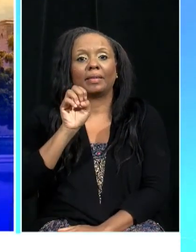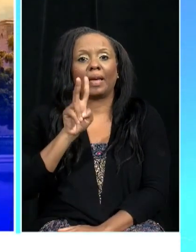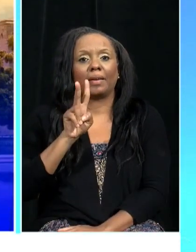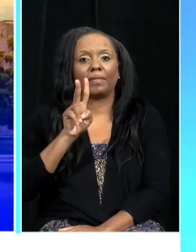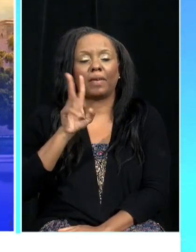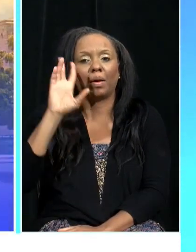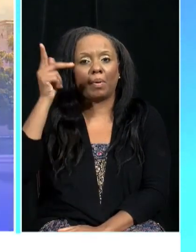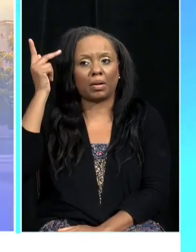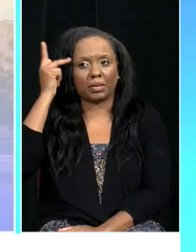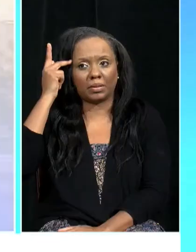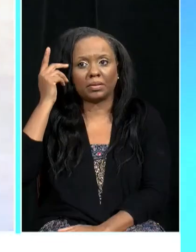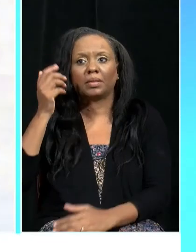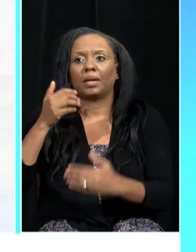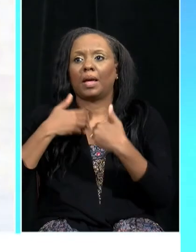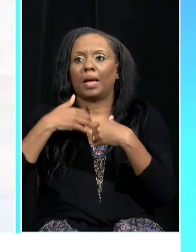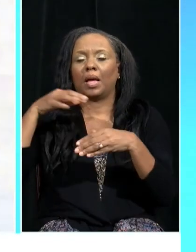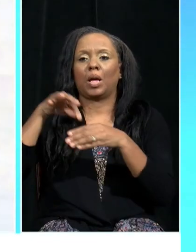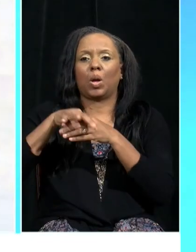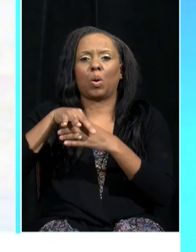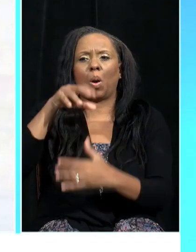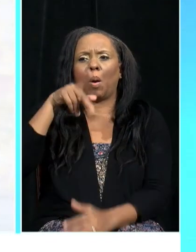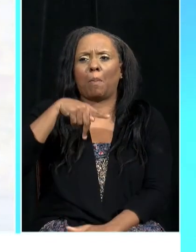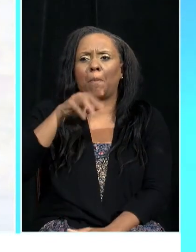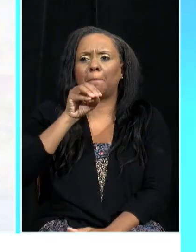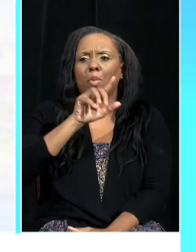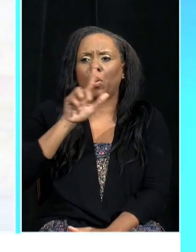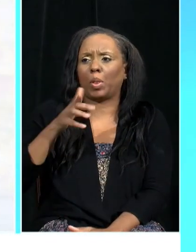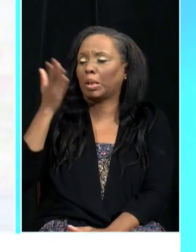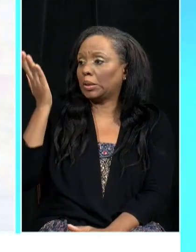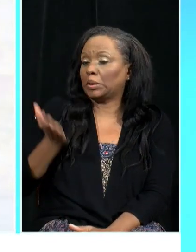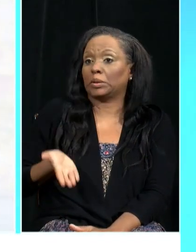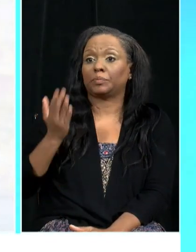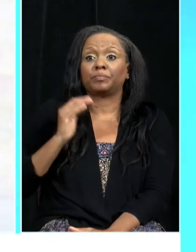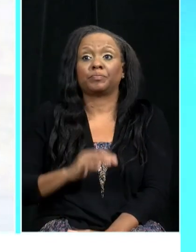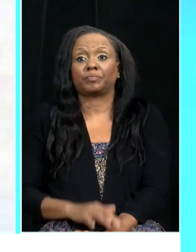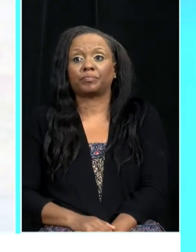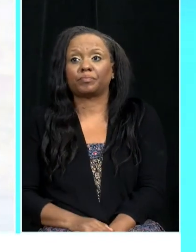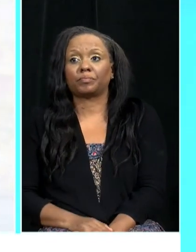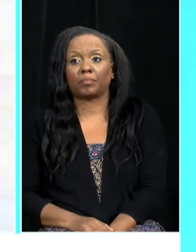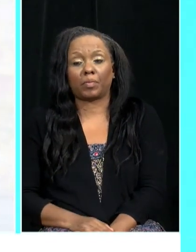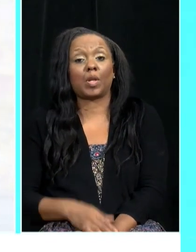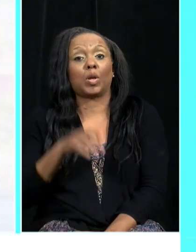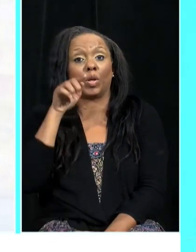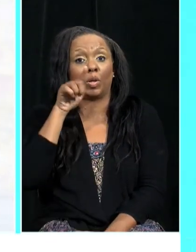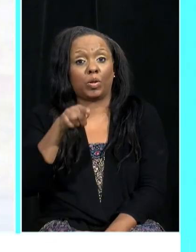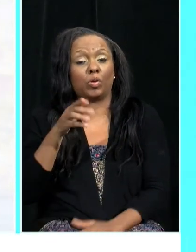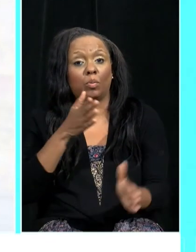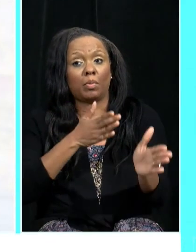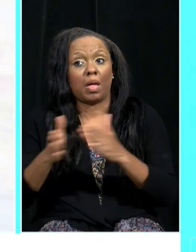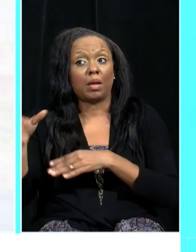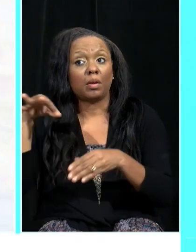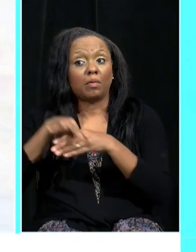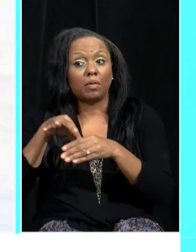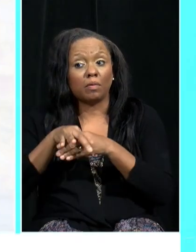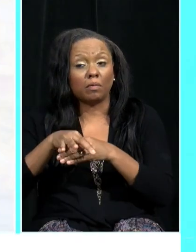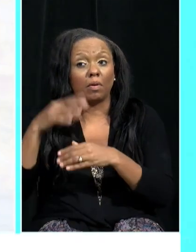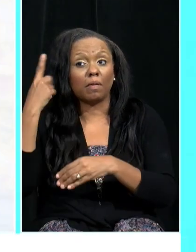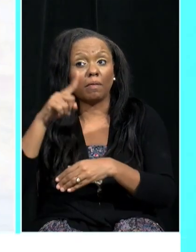an unscientific Twitter poll, and we'll put it up for you. Do you intend to vote in the January 19th general election?